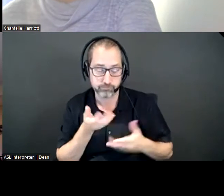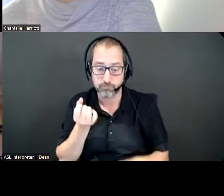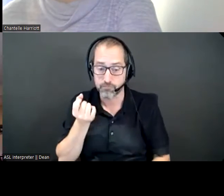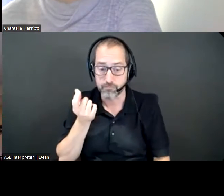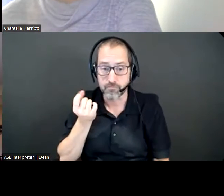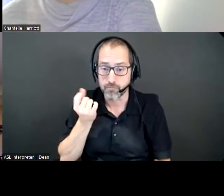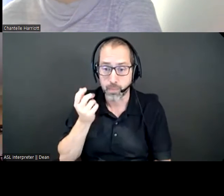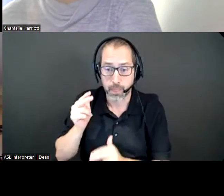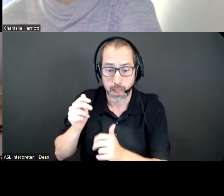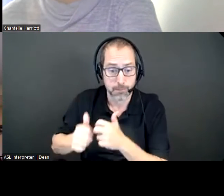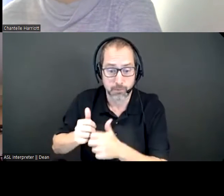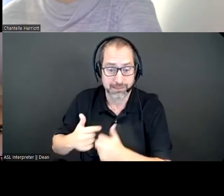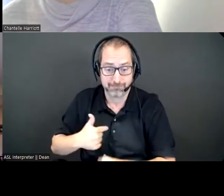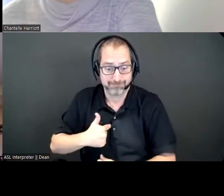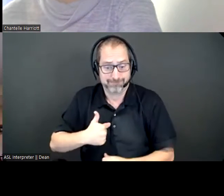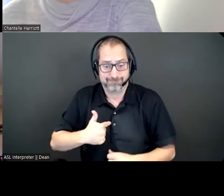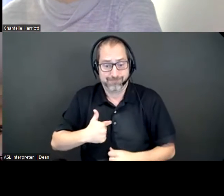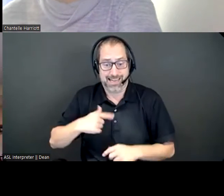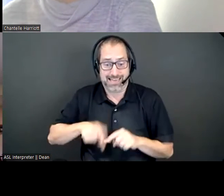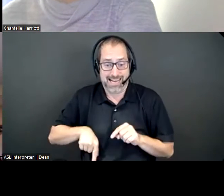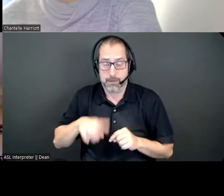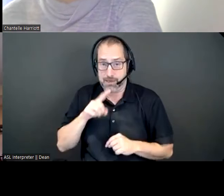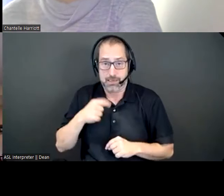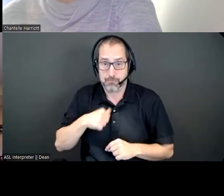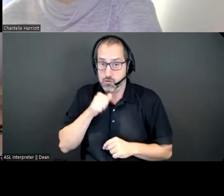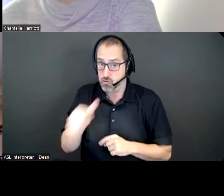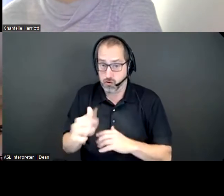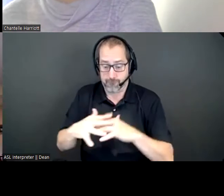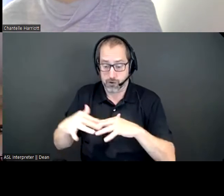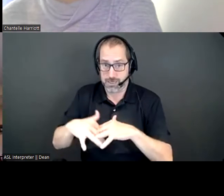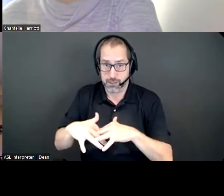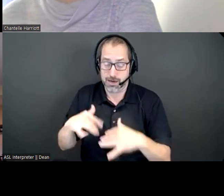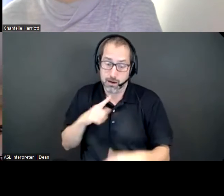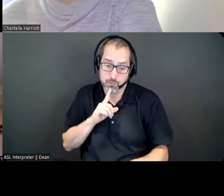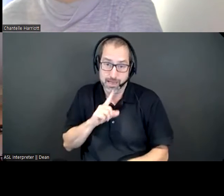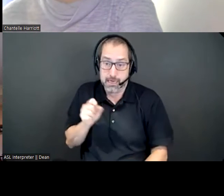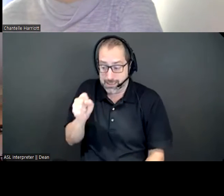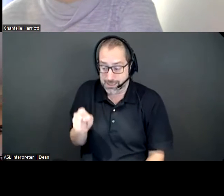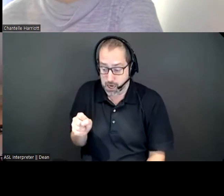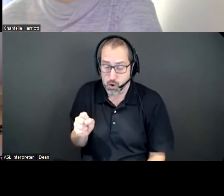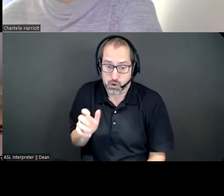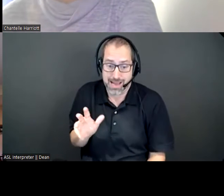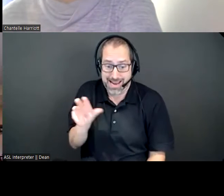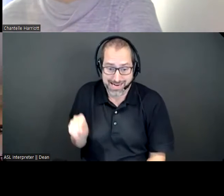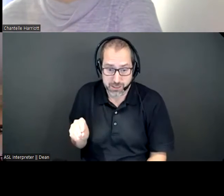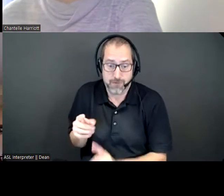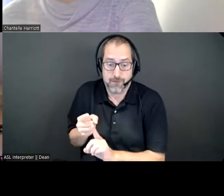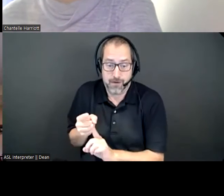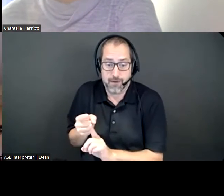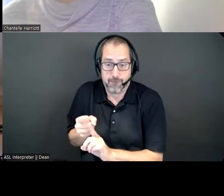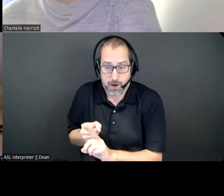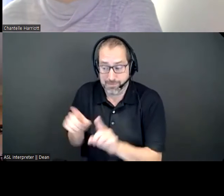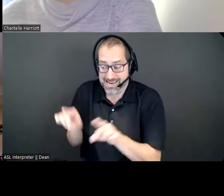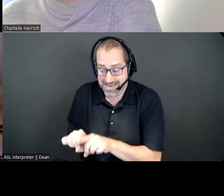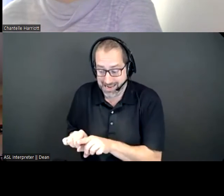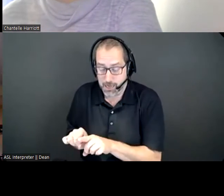I cannot do it because I'm not First Nations. I'm actually South Asian from India and born in Kenya.